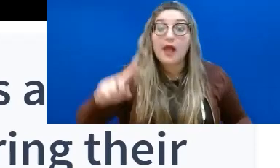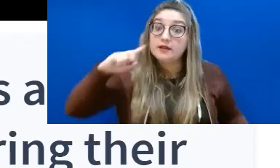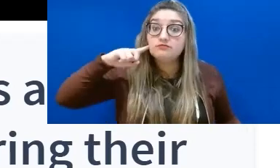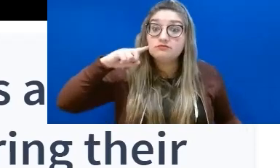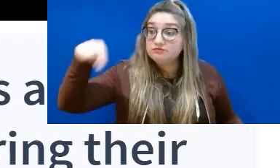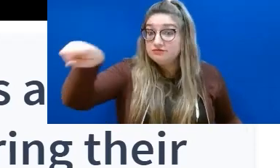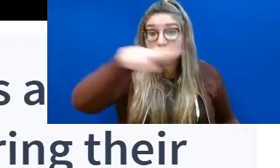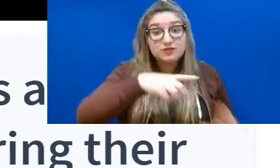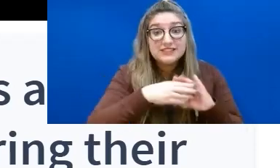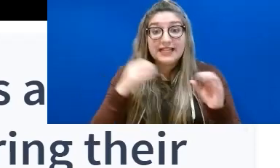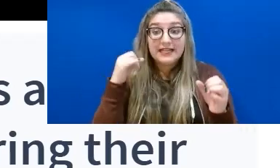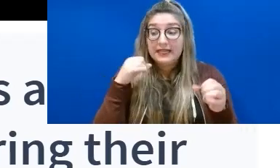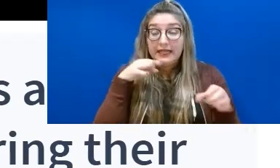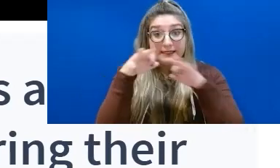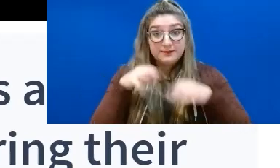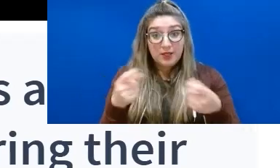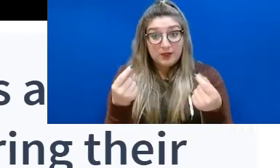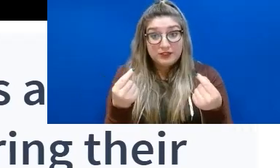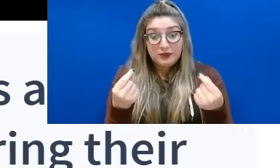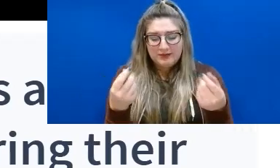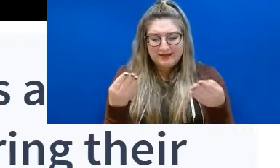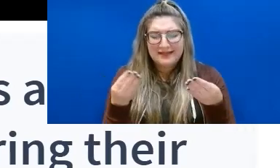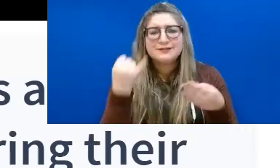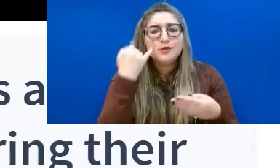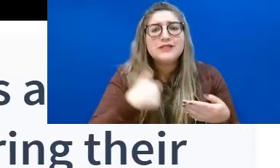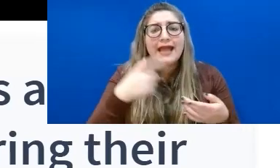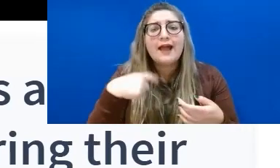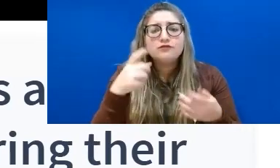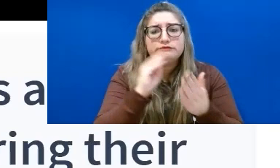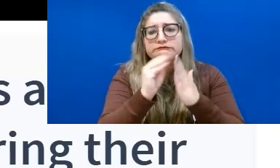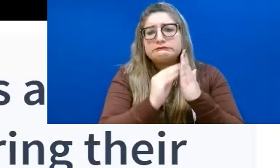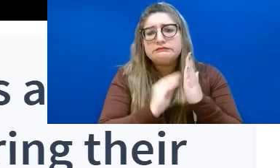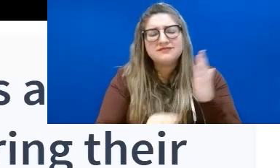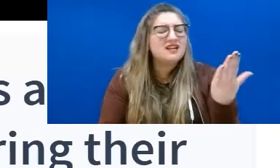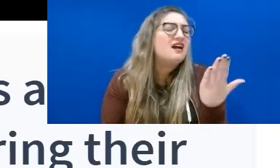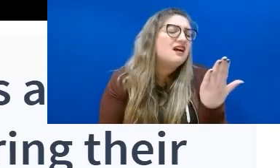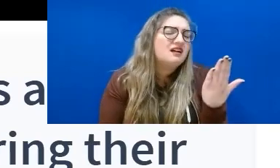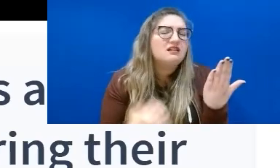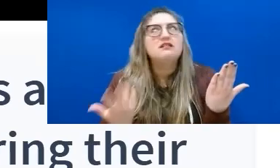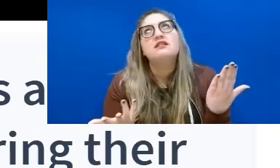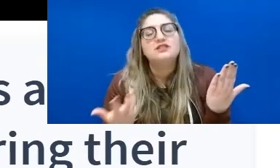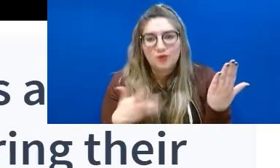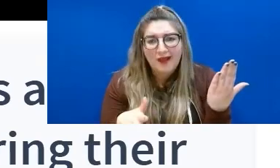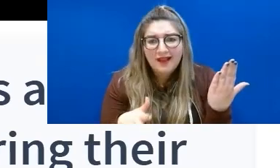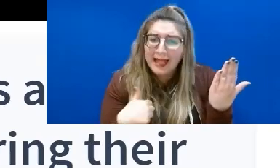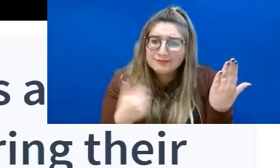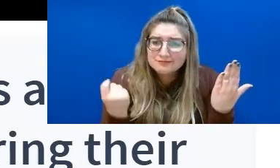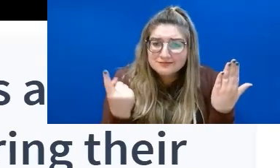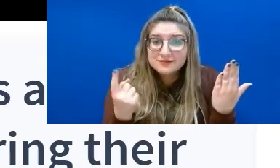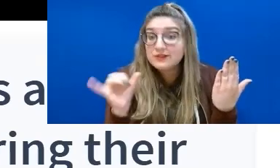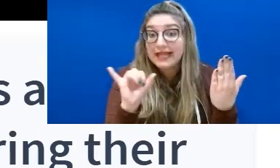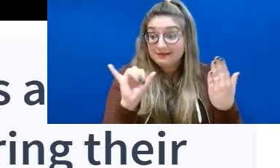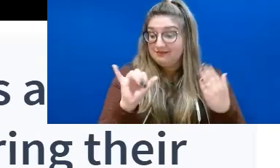you. Every time it's like, okay, I gotta fill this out. I'm tired of filling something out. So that's with our students. So even down to our application, we try to make it as quick